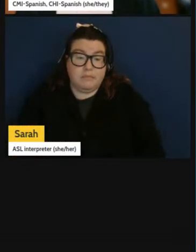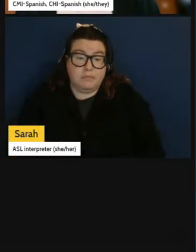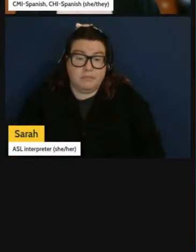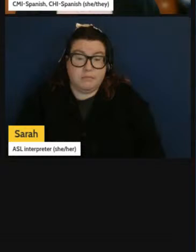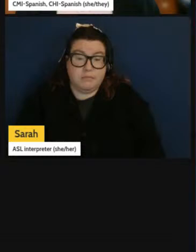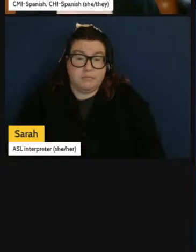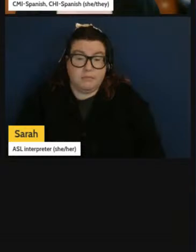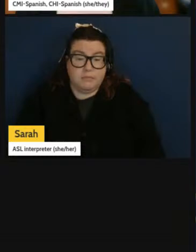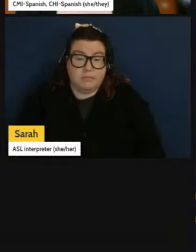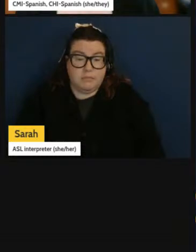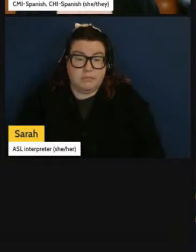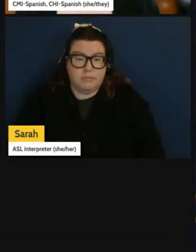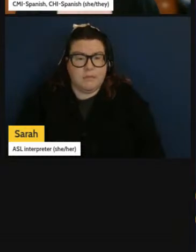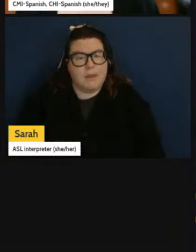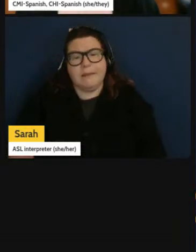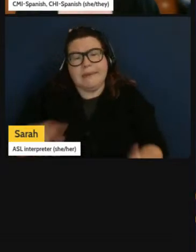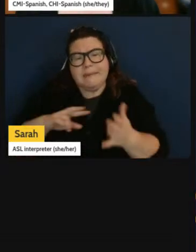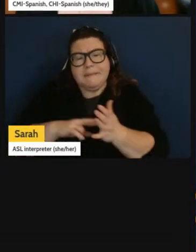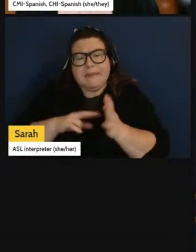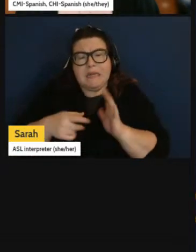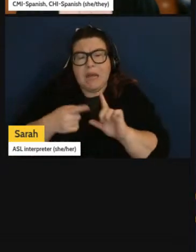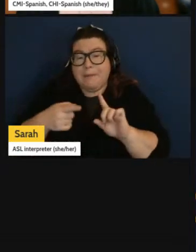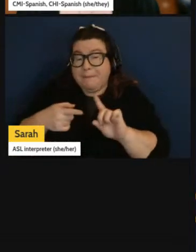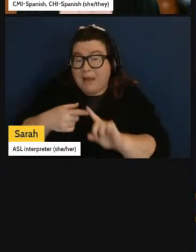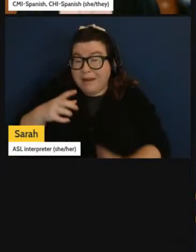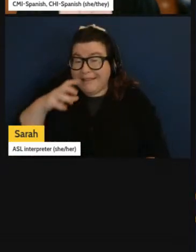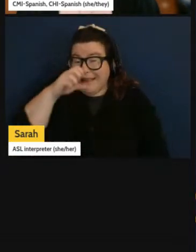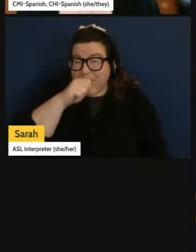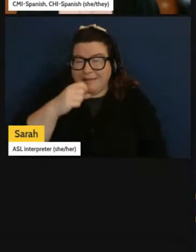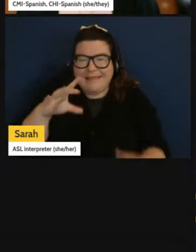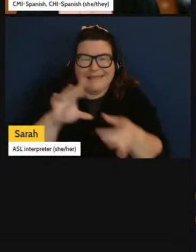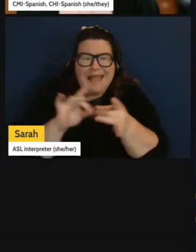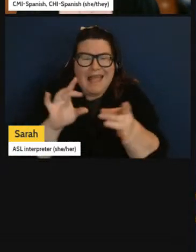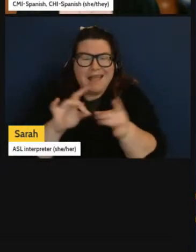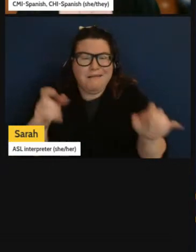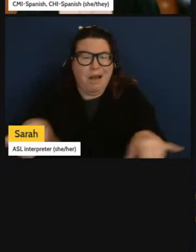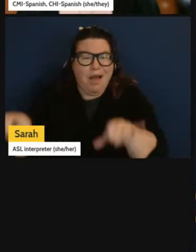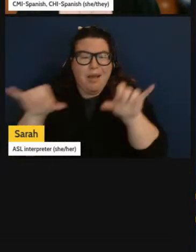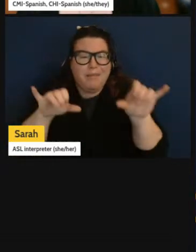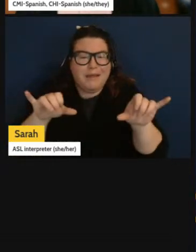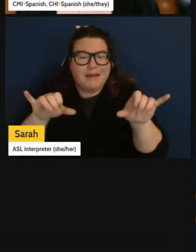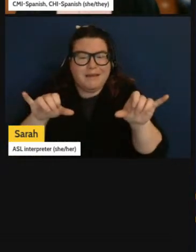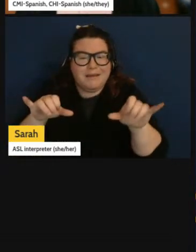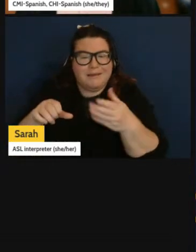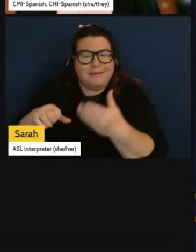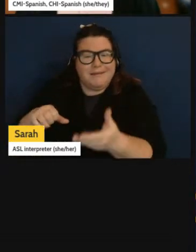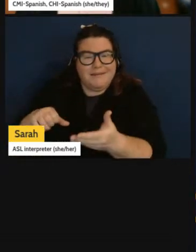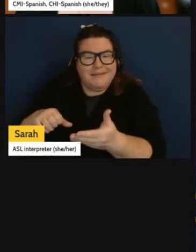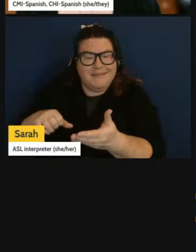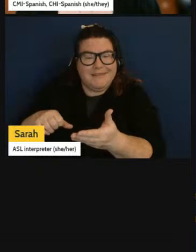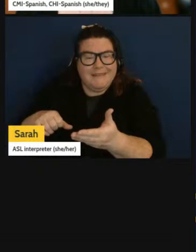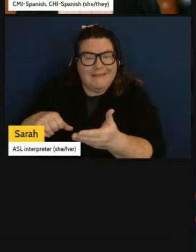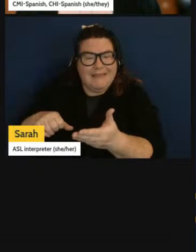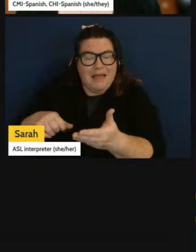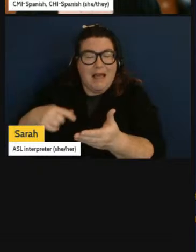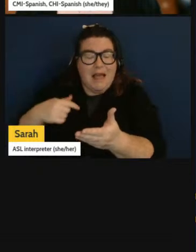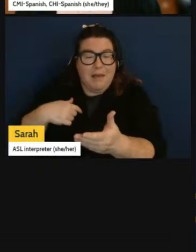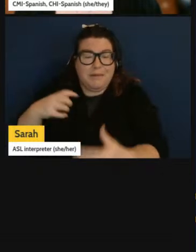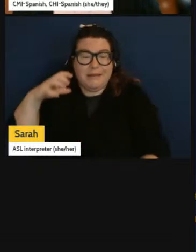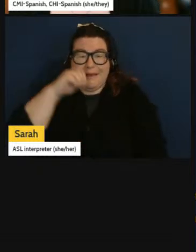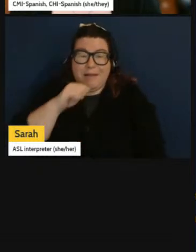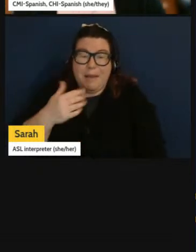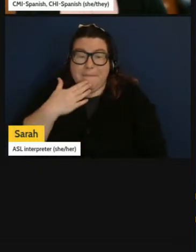So what's that saying about assumptions? I have it right here. I'm going to say kind of a bad